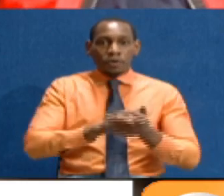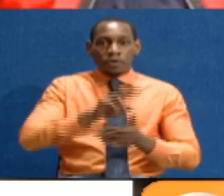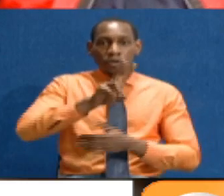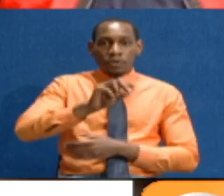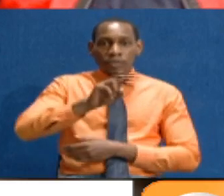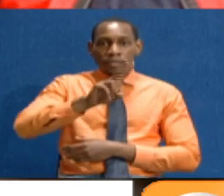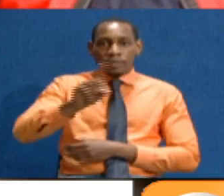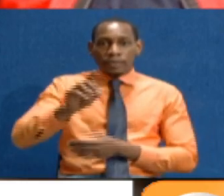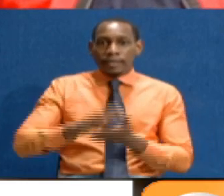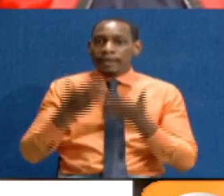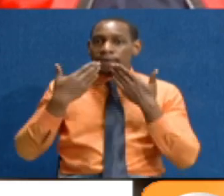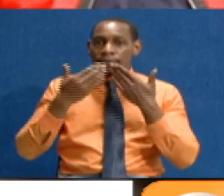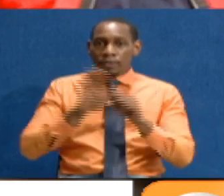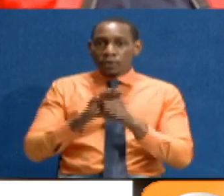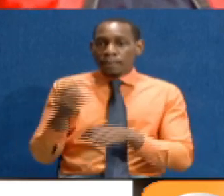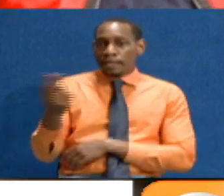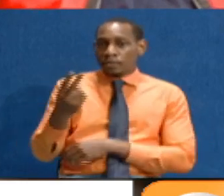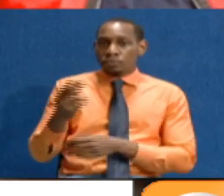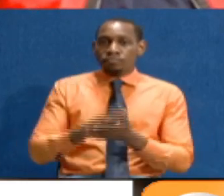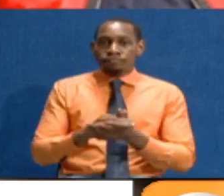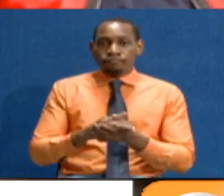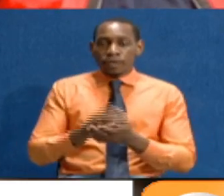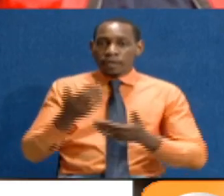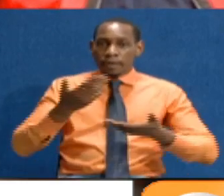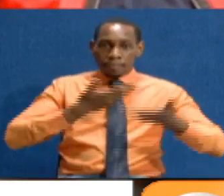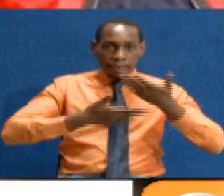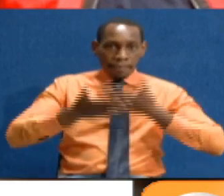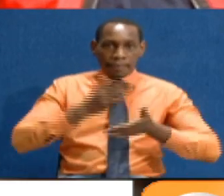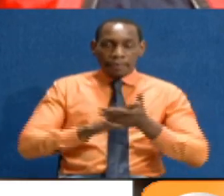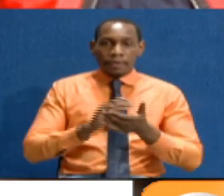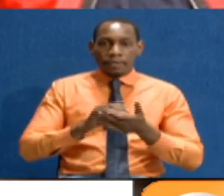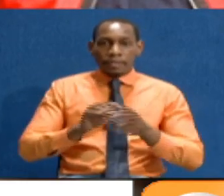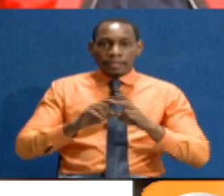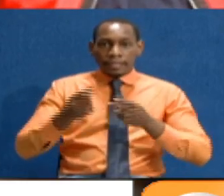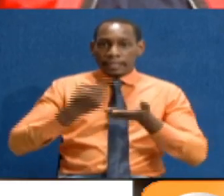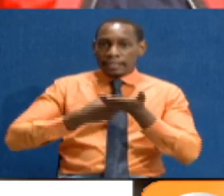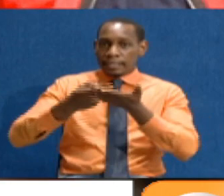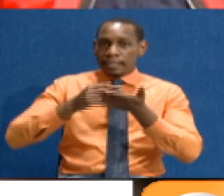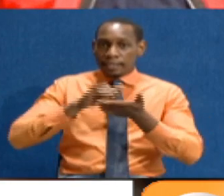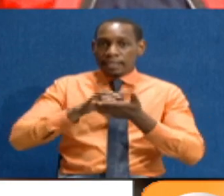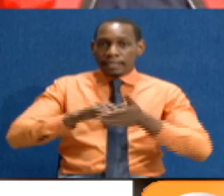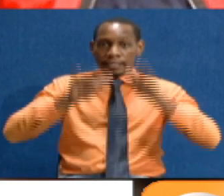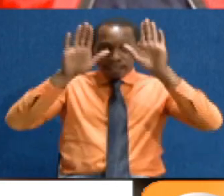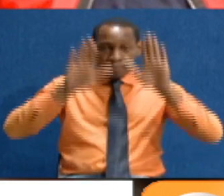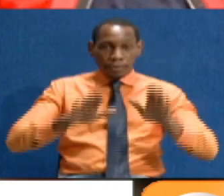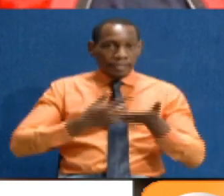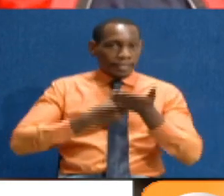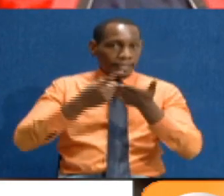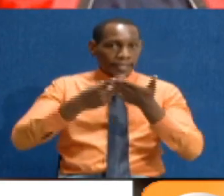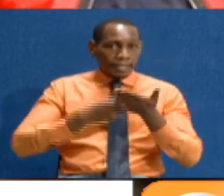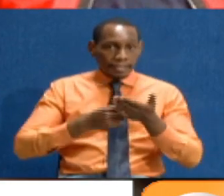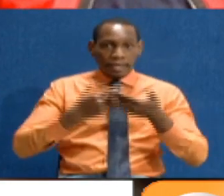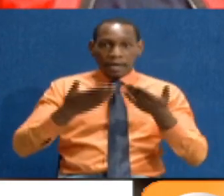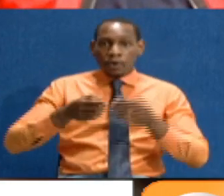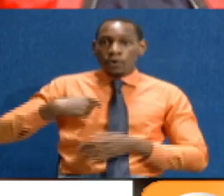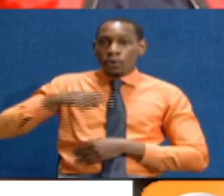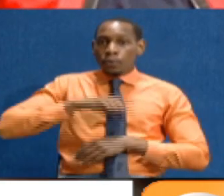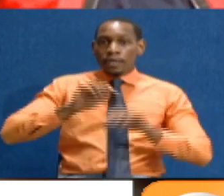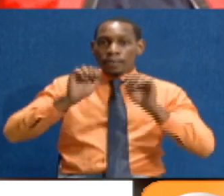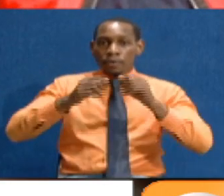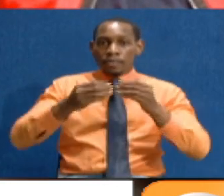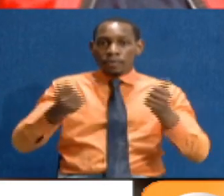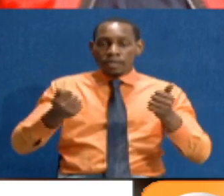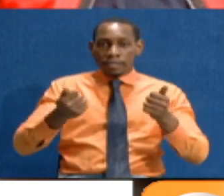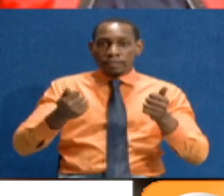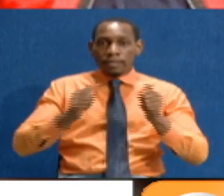Pete and Dr. Gidhua, for your insights. Hopefully it starts conversations, very necessary conversations, on how we can tackle this